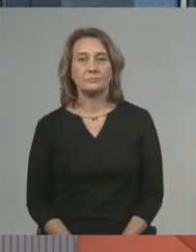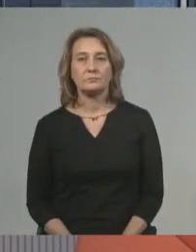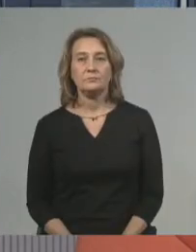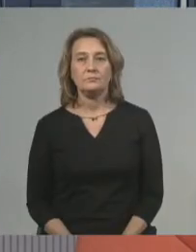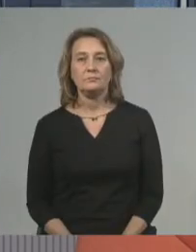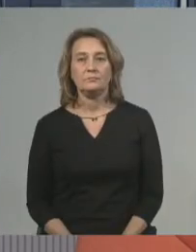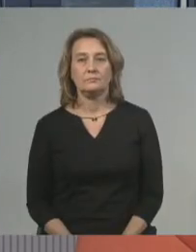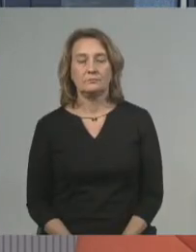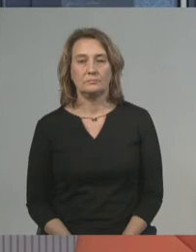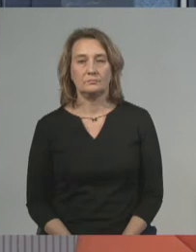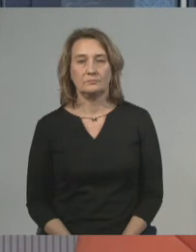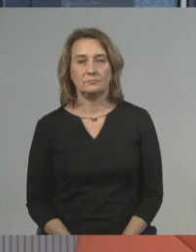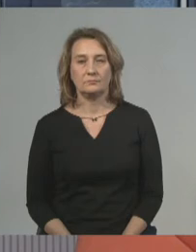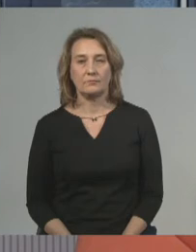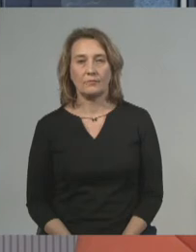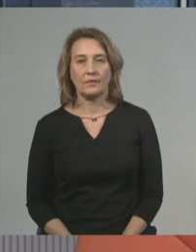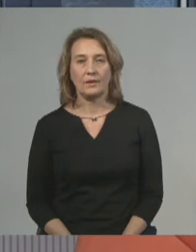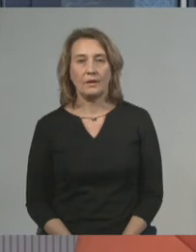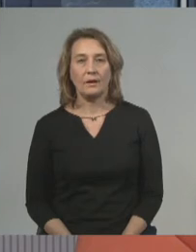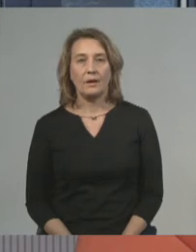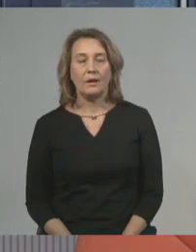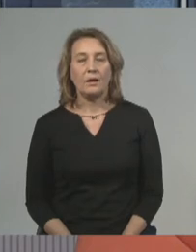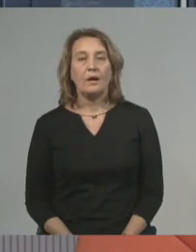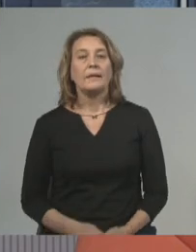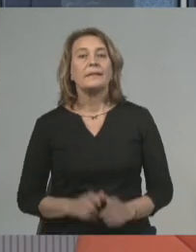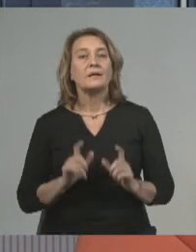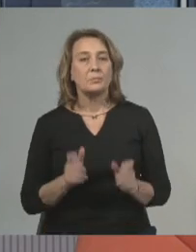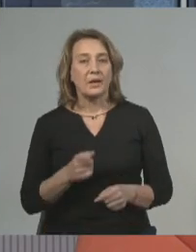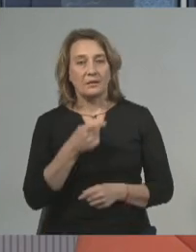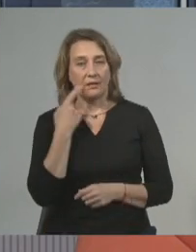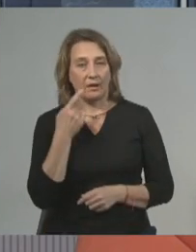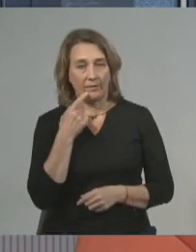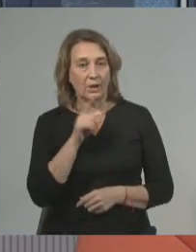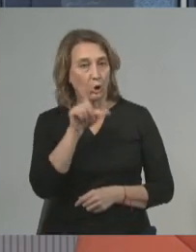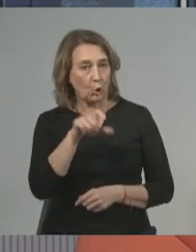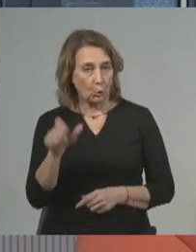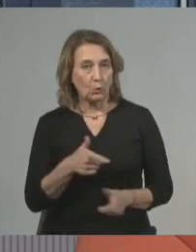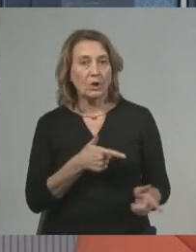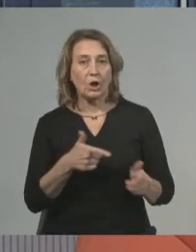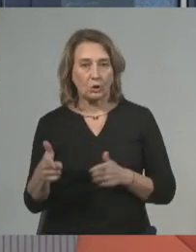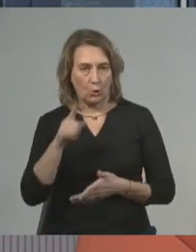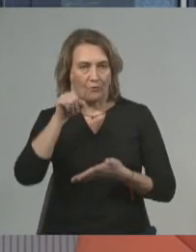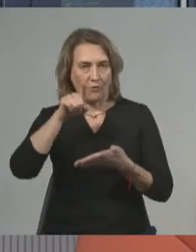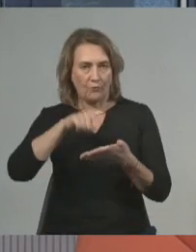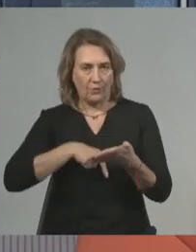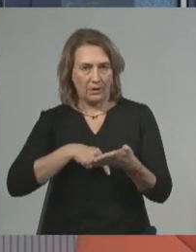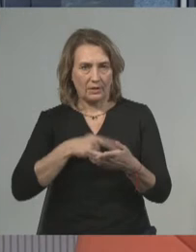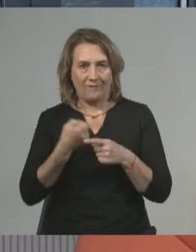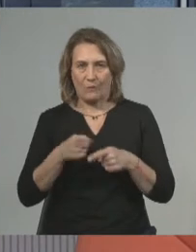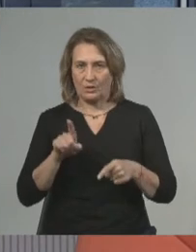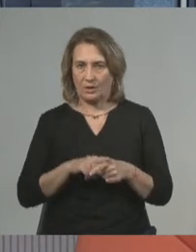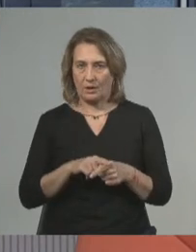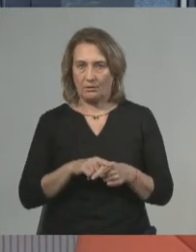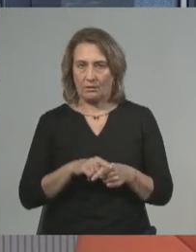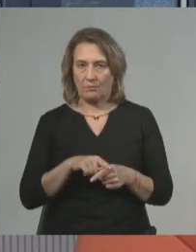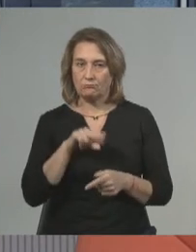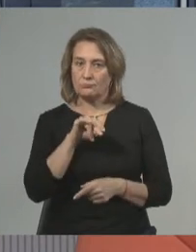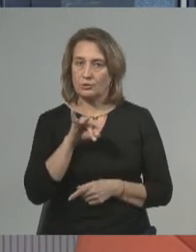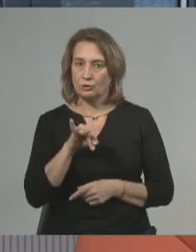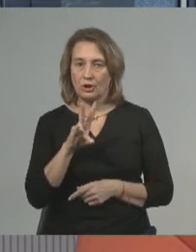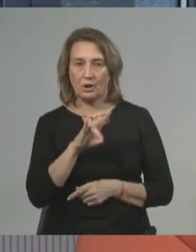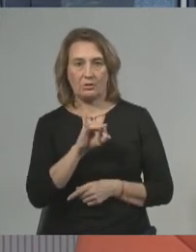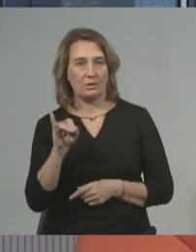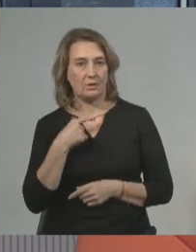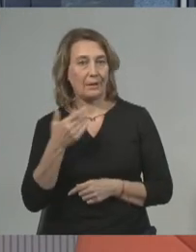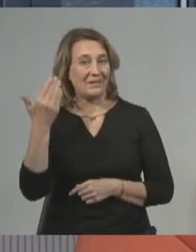informed whether people want to believe this or not it has informed the way that i've written a lot of things more recently